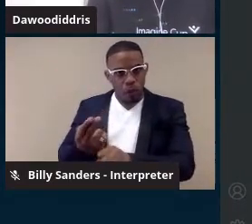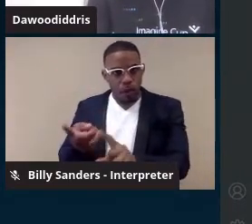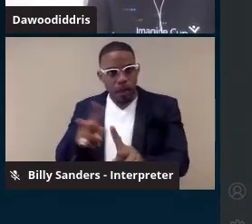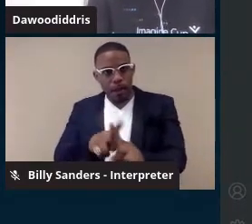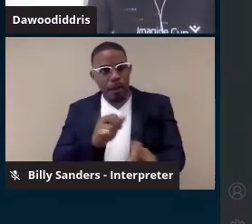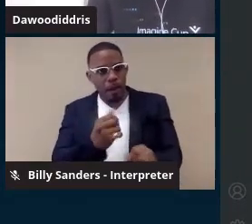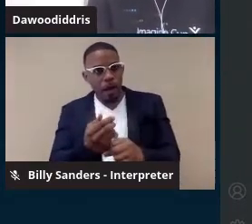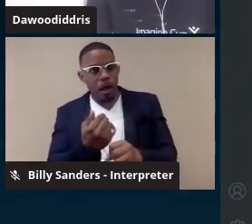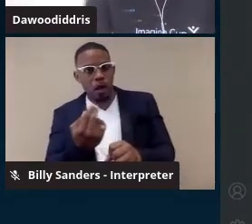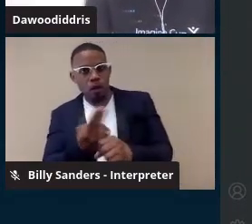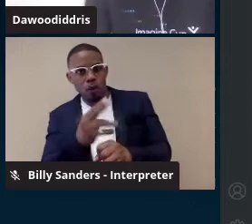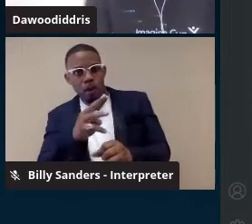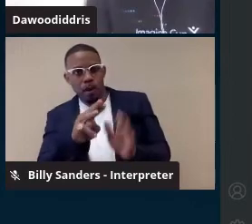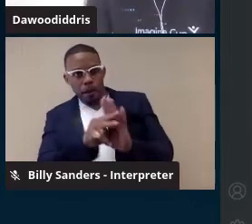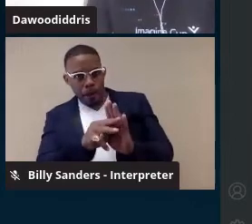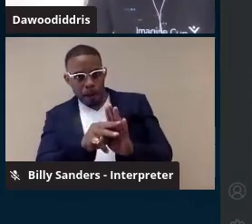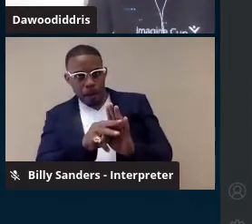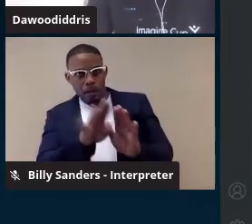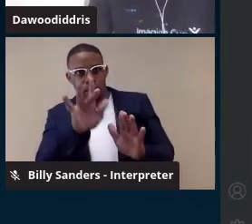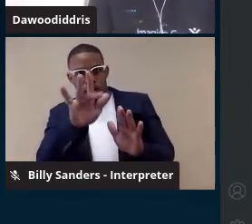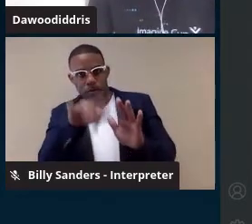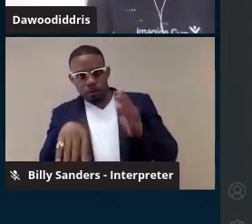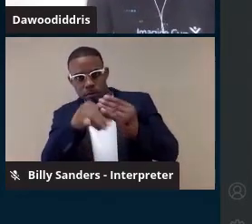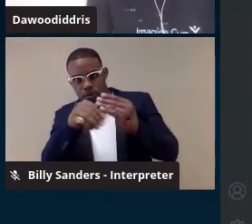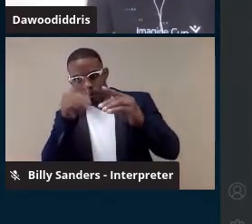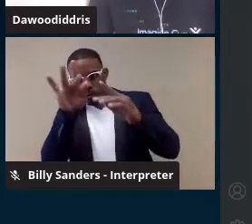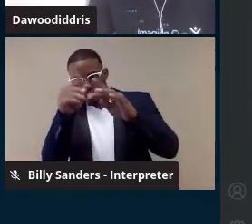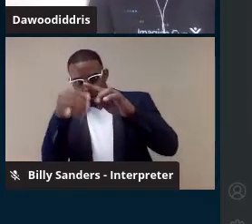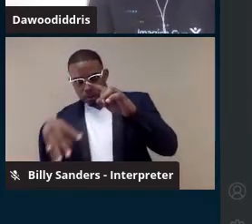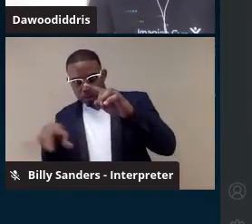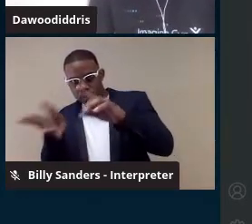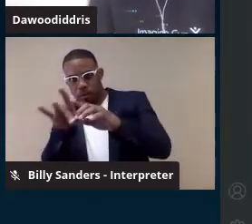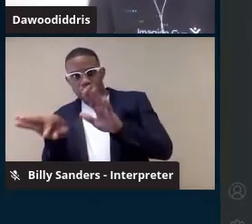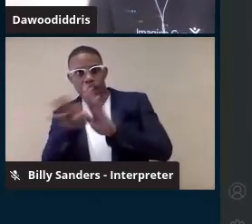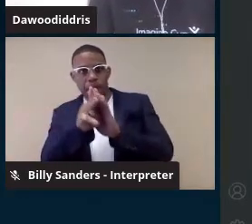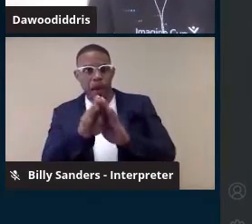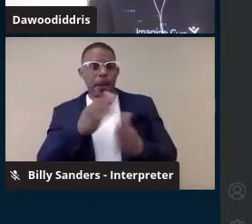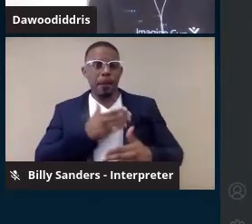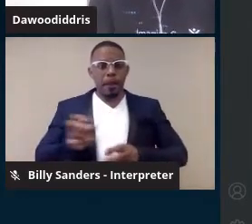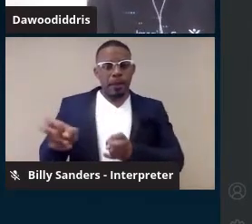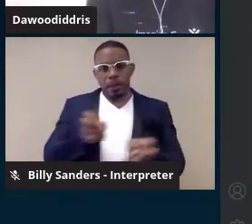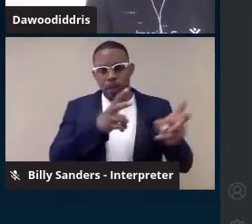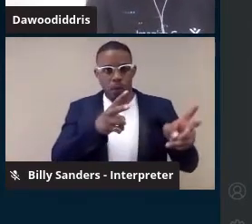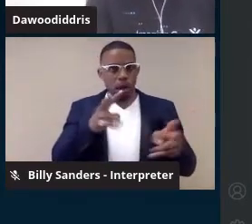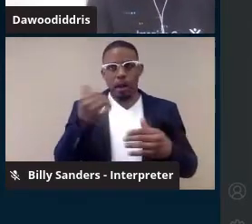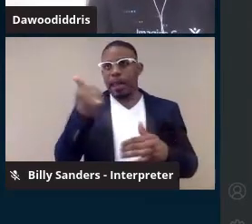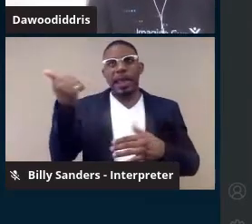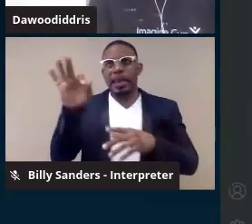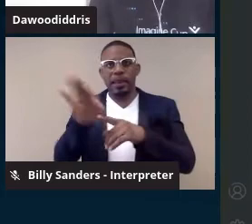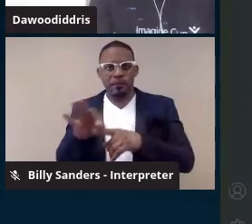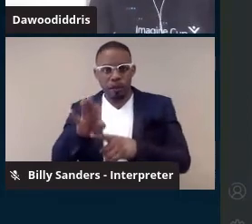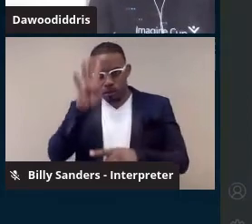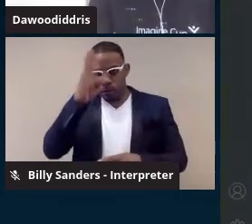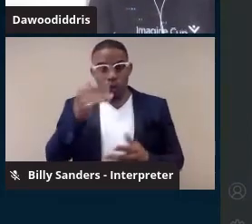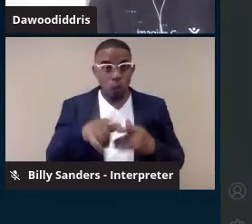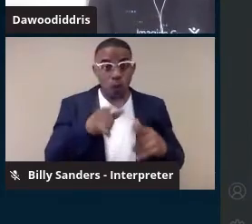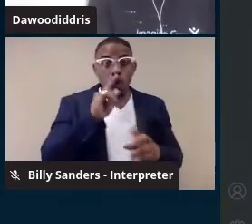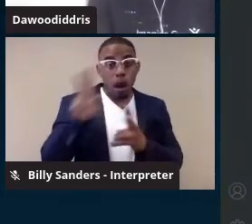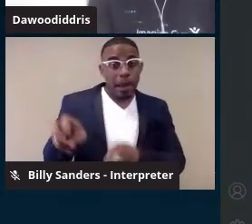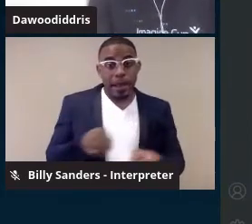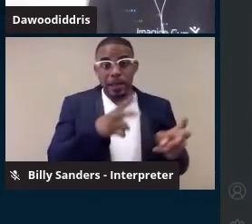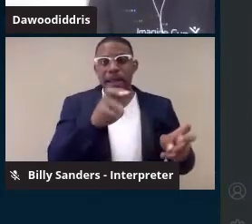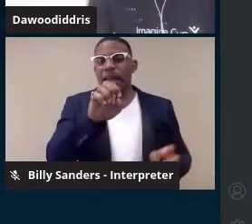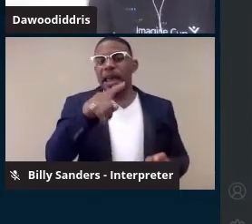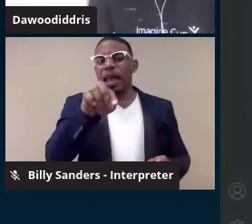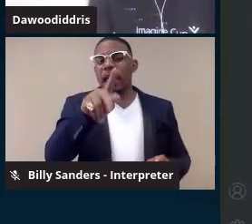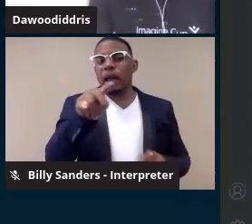call model.export. I'll just tell model, please export, a function. And when you are exporting the